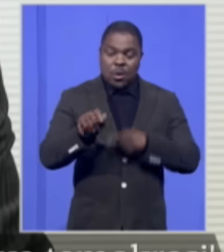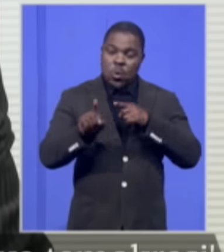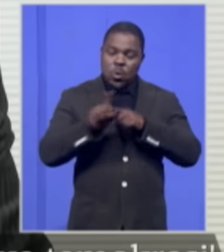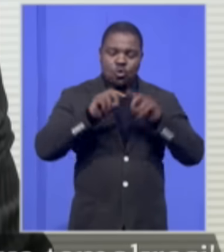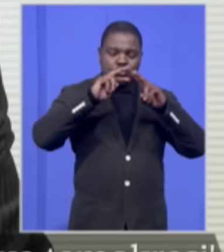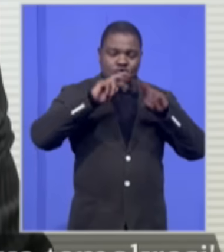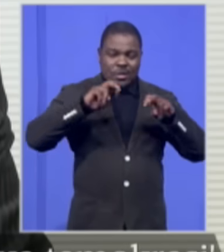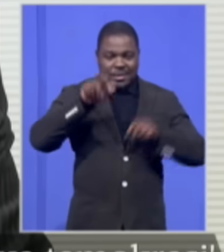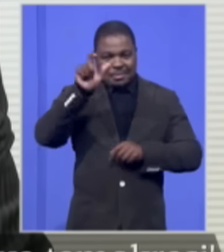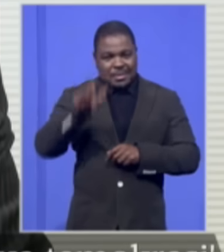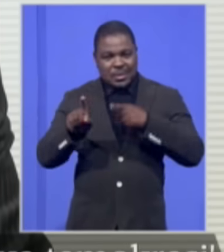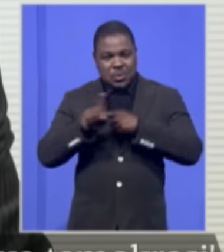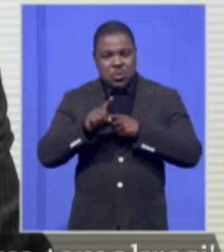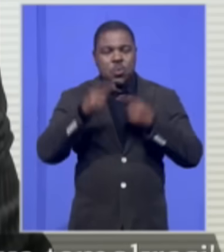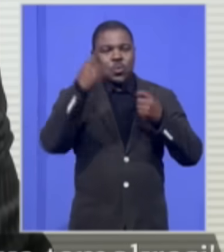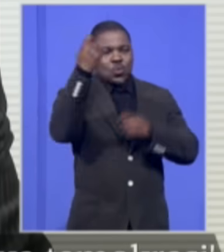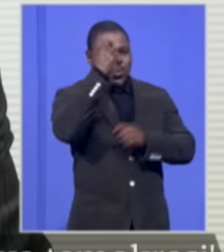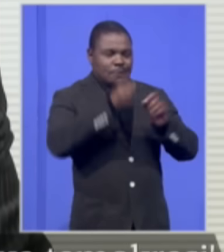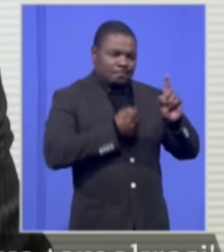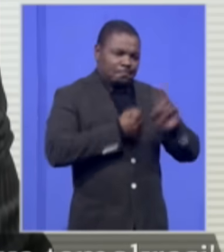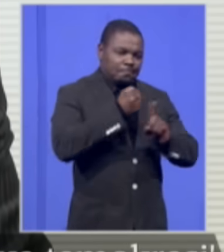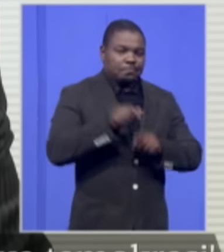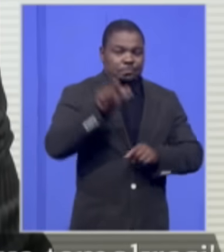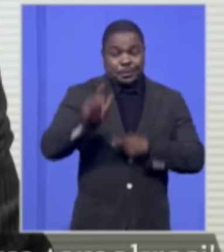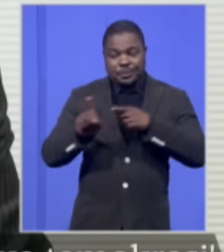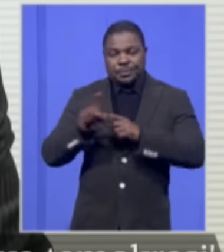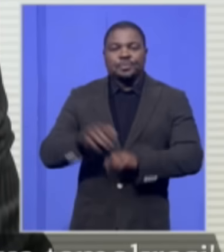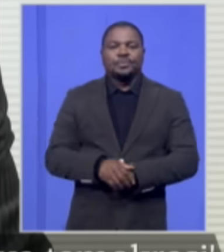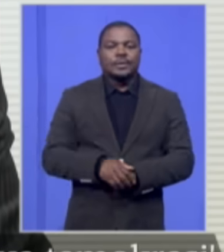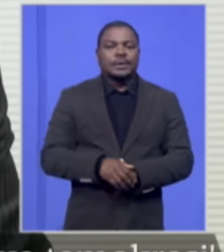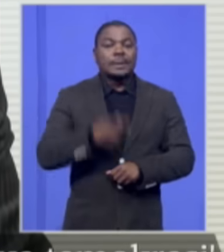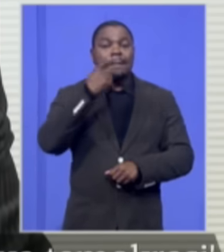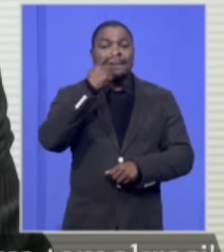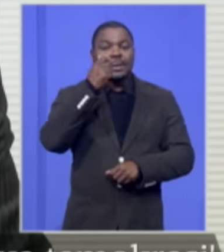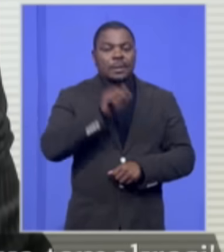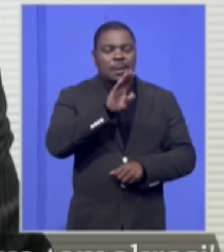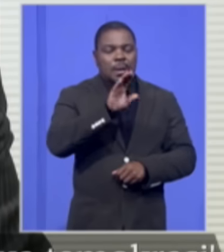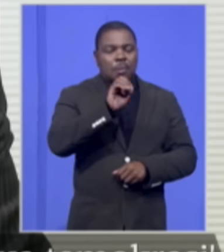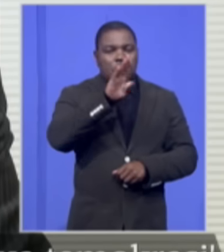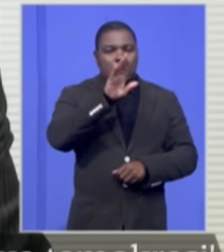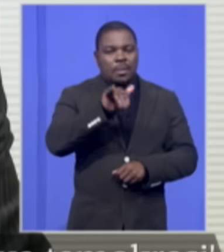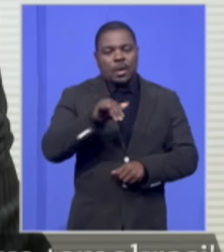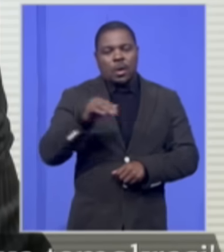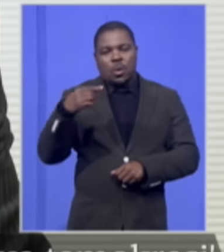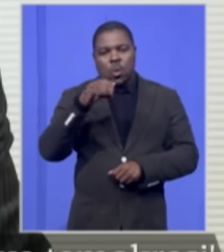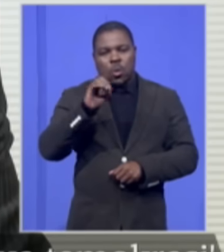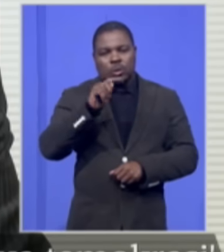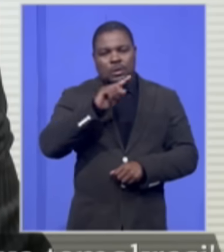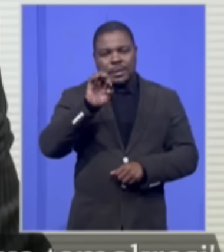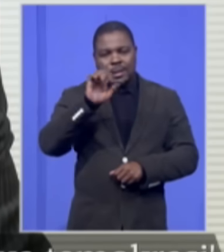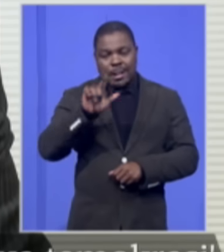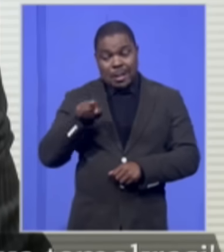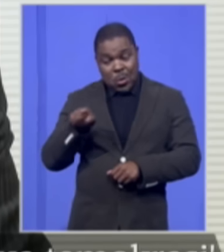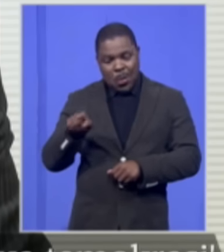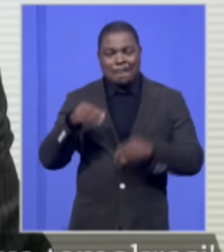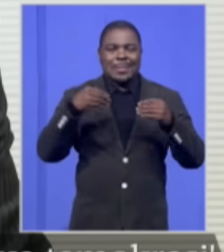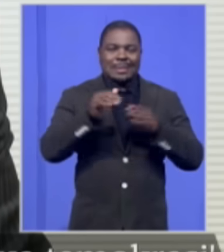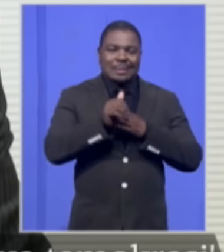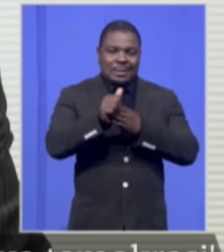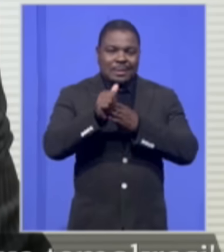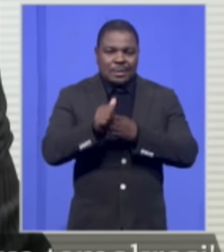researcher and rural activist, Mr. Bobby Gotzel, a business leader,